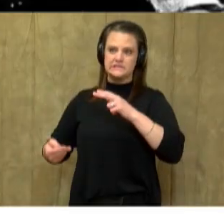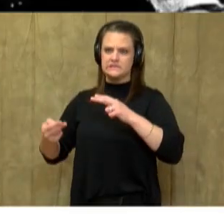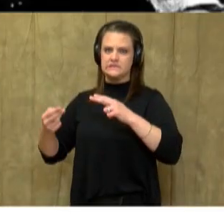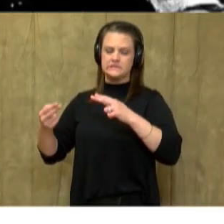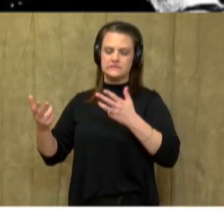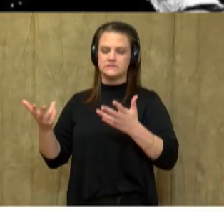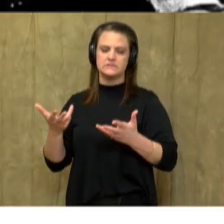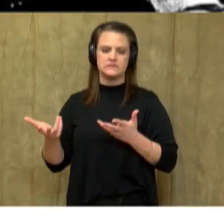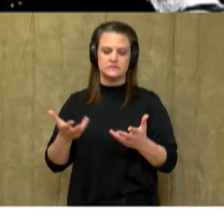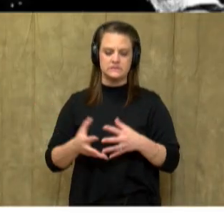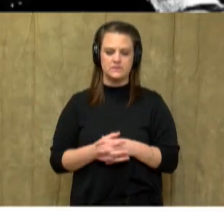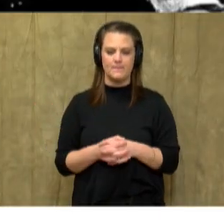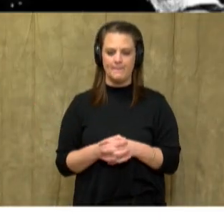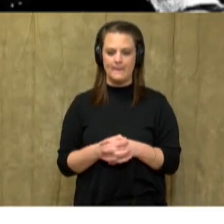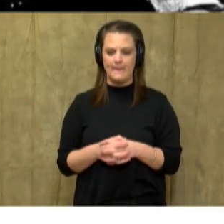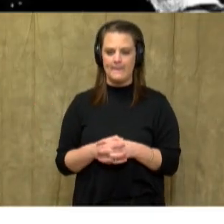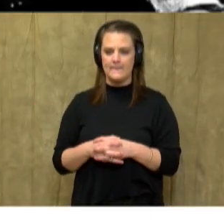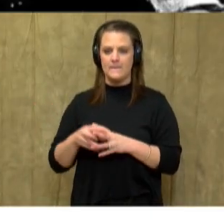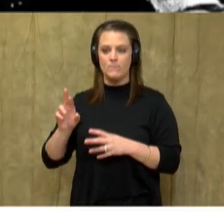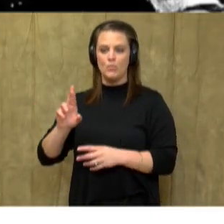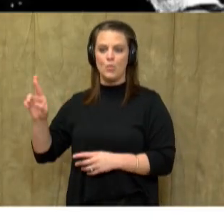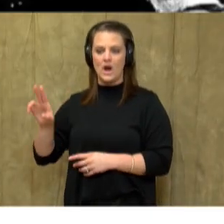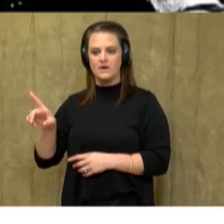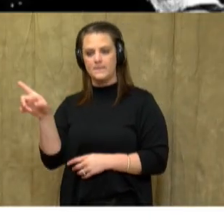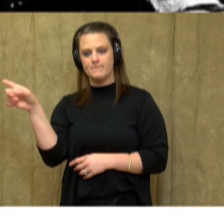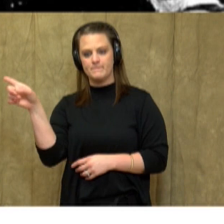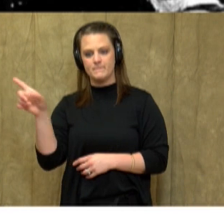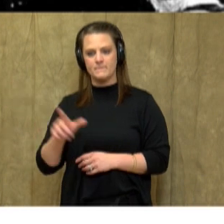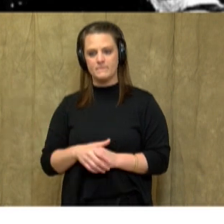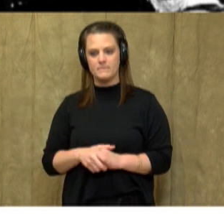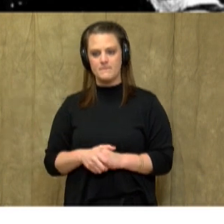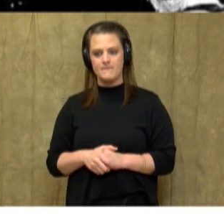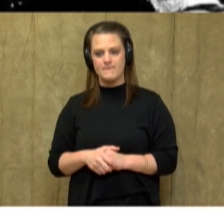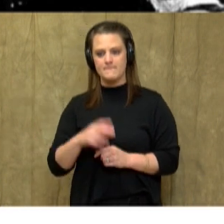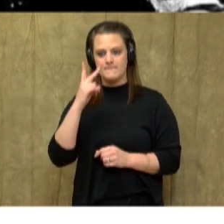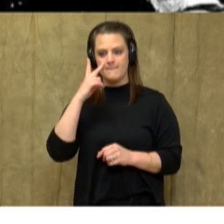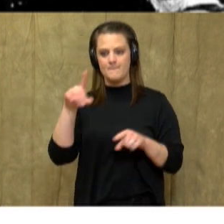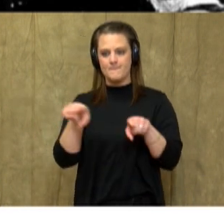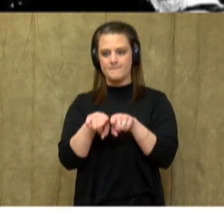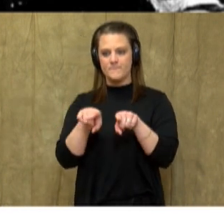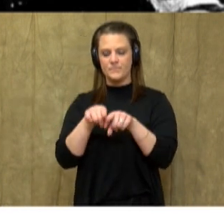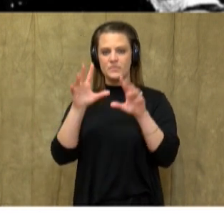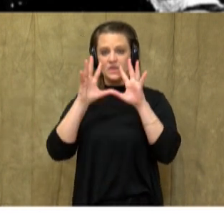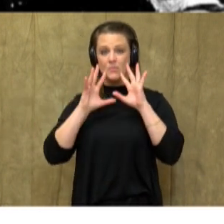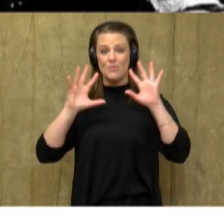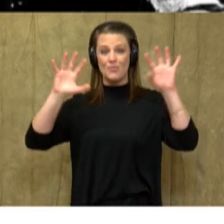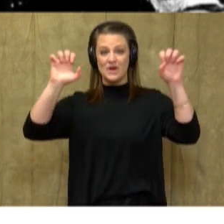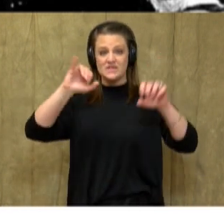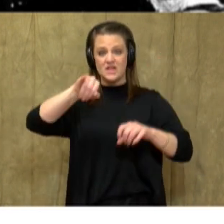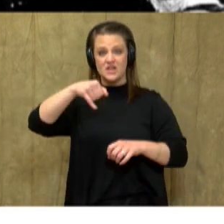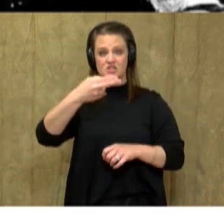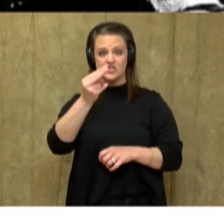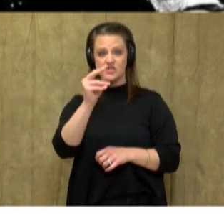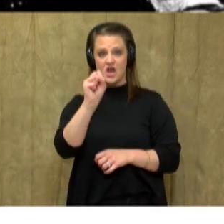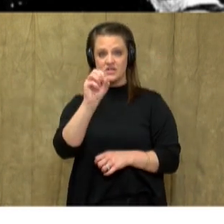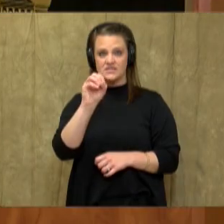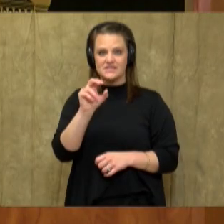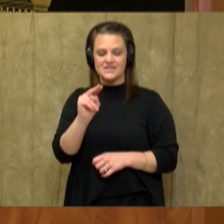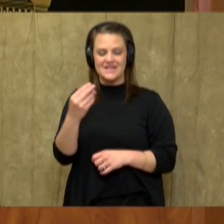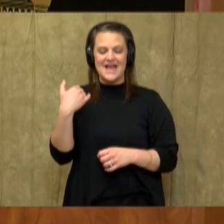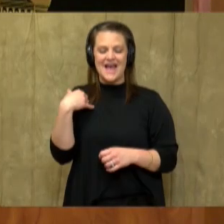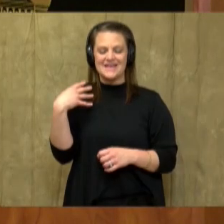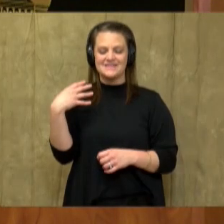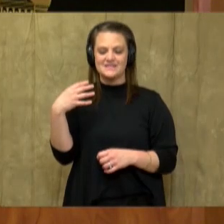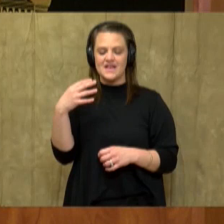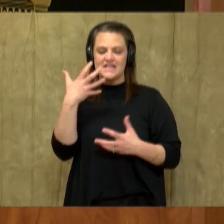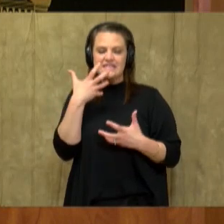well. If you'll look at this document, the one on the right side of the screen, you can see as well that President Johnson has a tiger by the tail. Now,